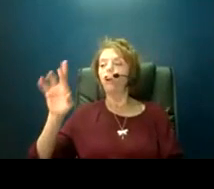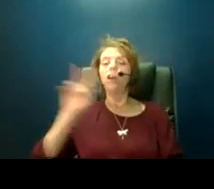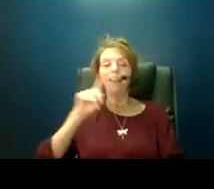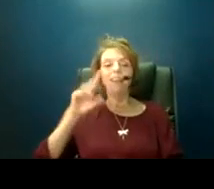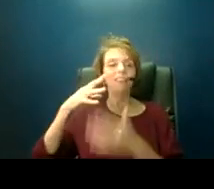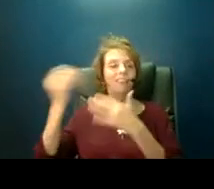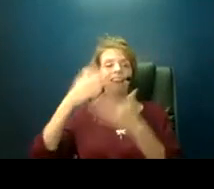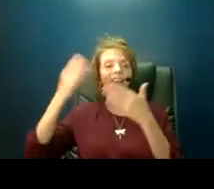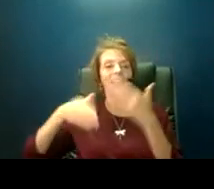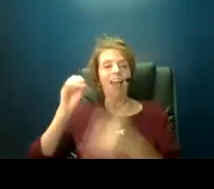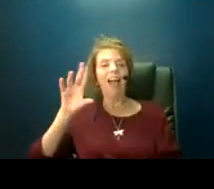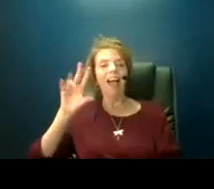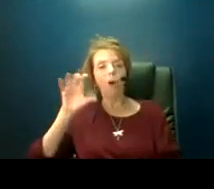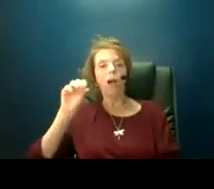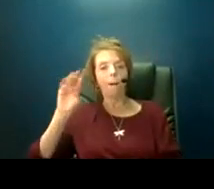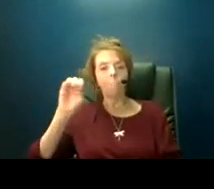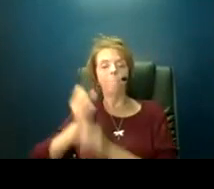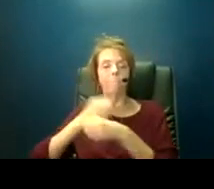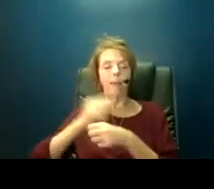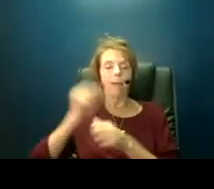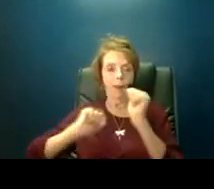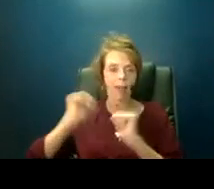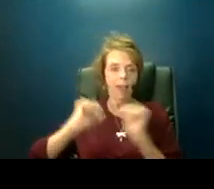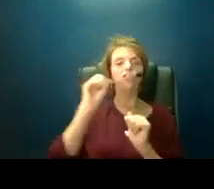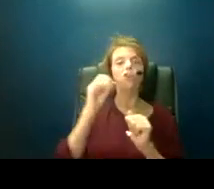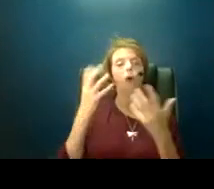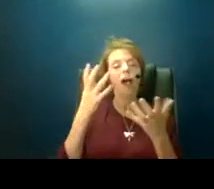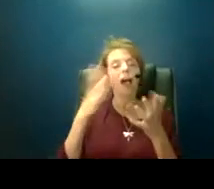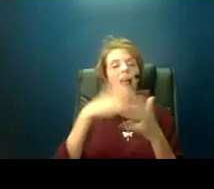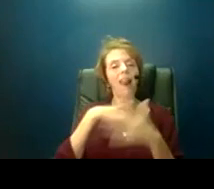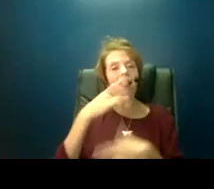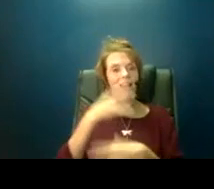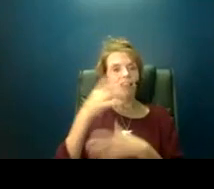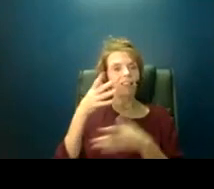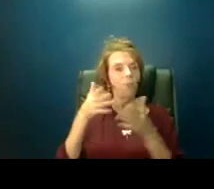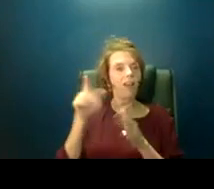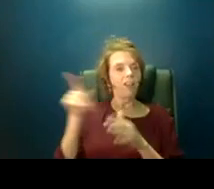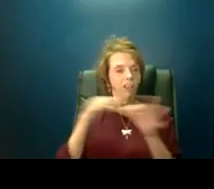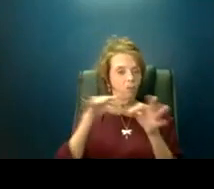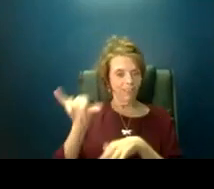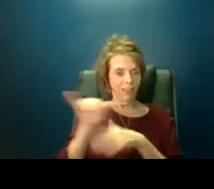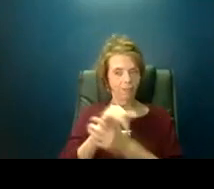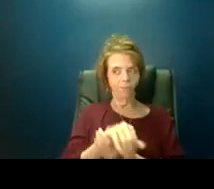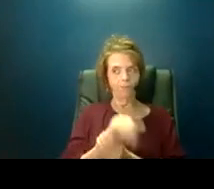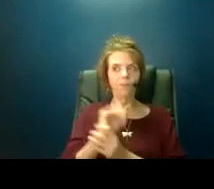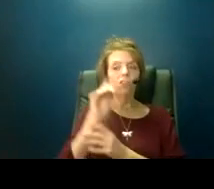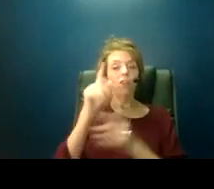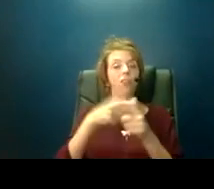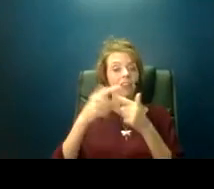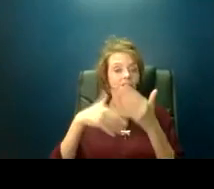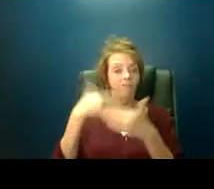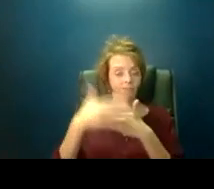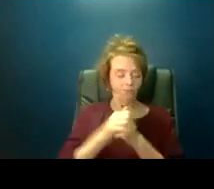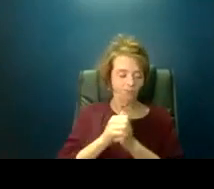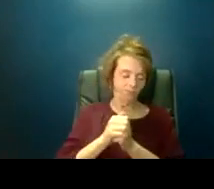outcome, where you're making a play. And so I liked the way she had expressed that. So then that goes into